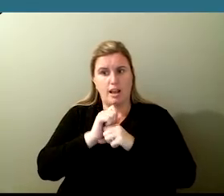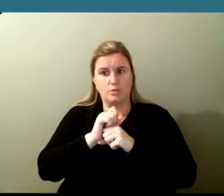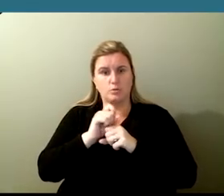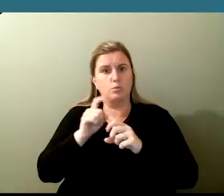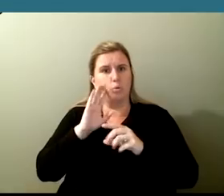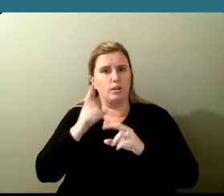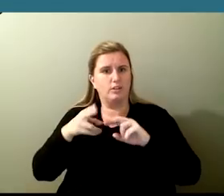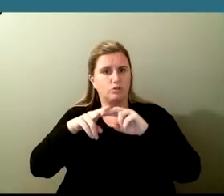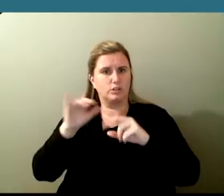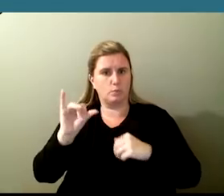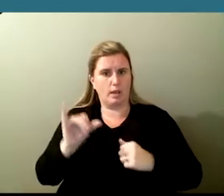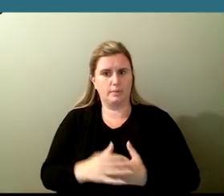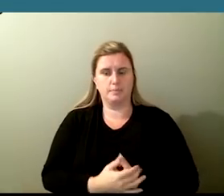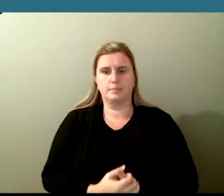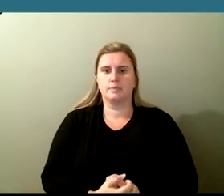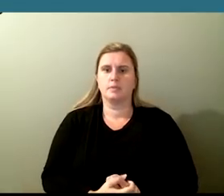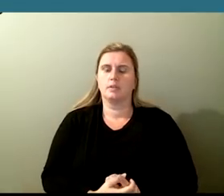increase.